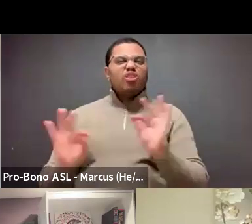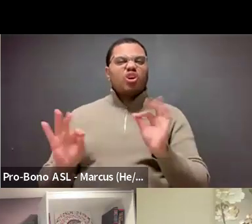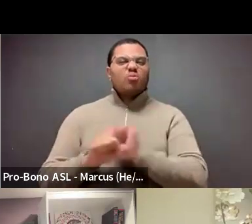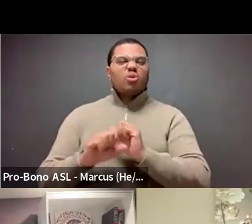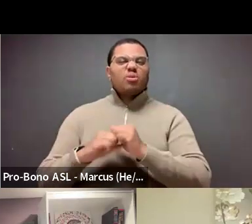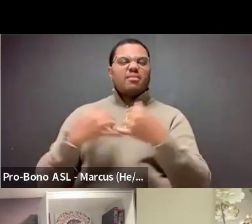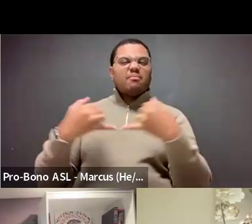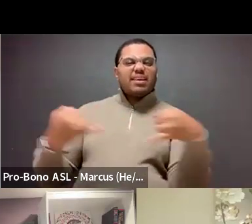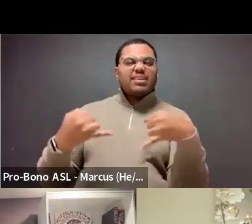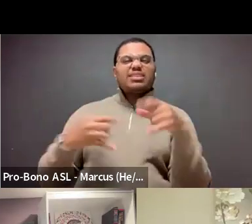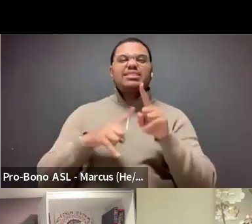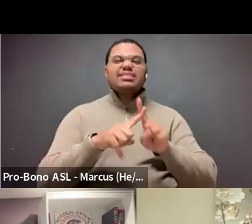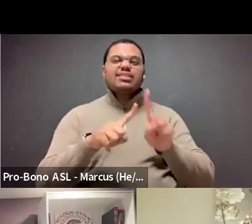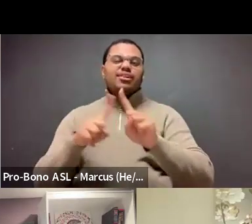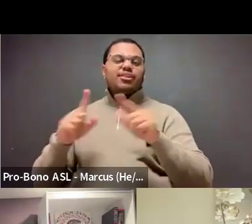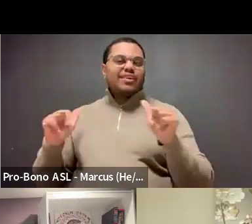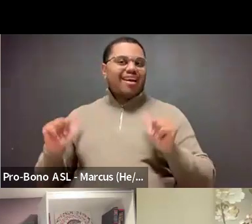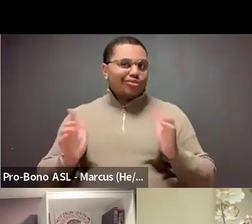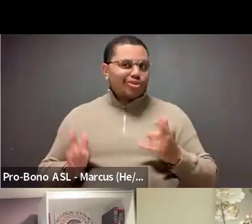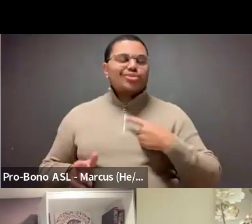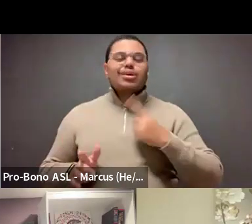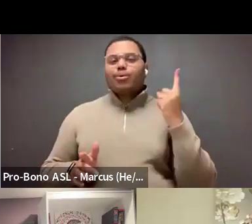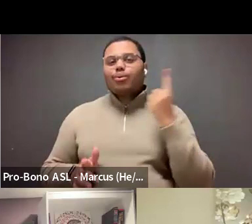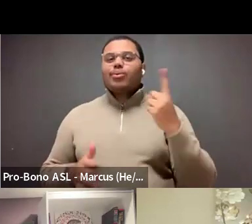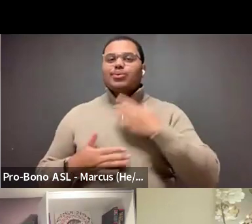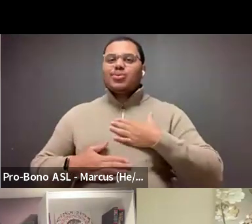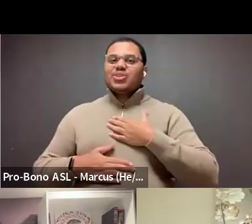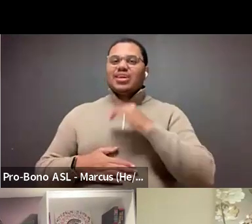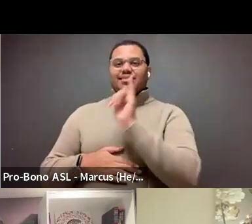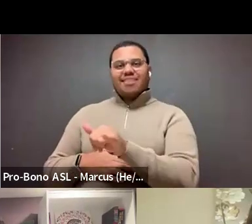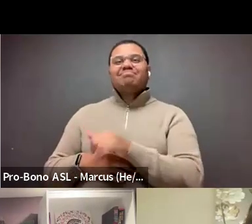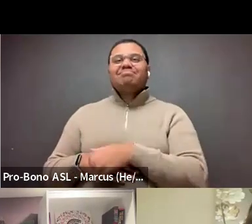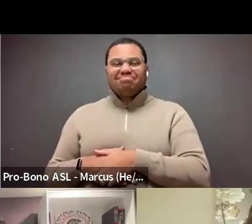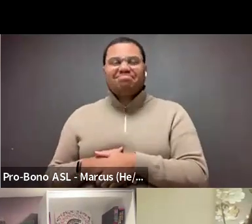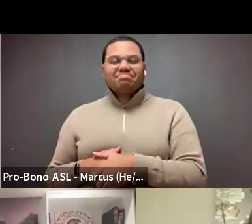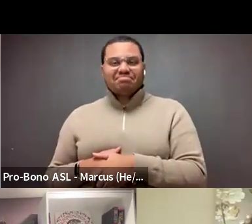different actors. I always appreciate that as well.